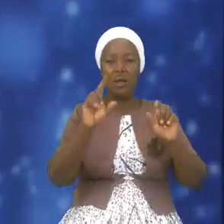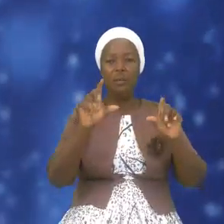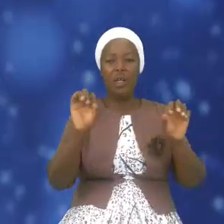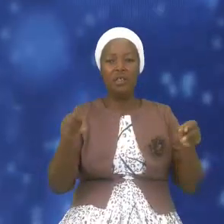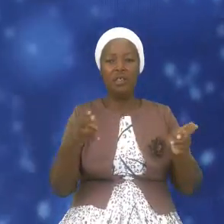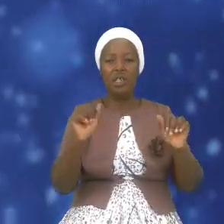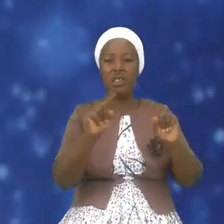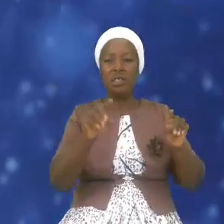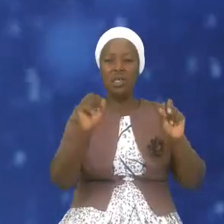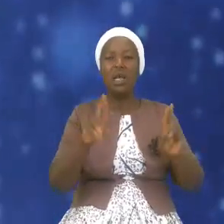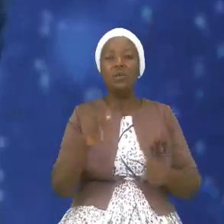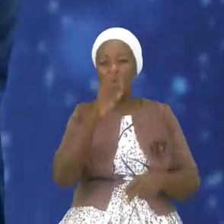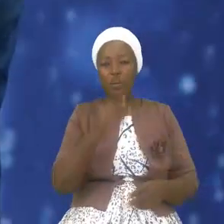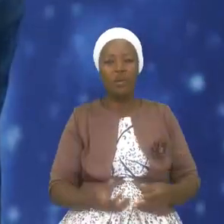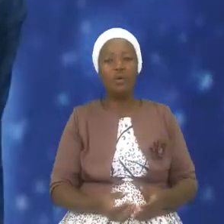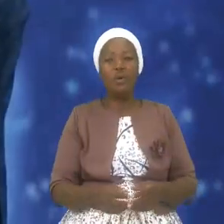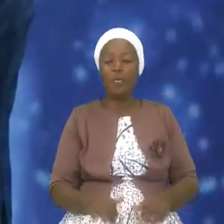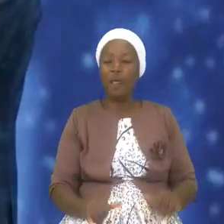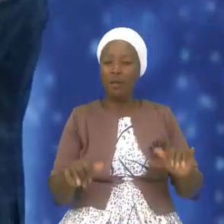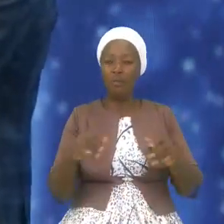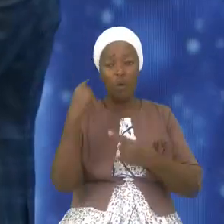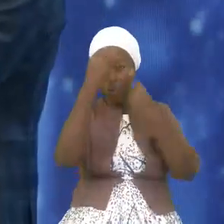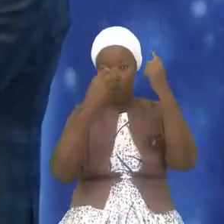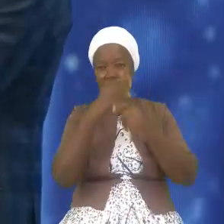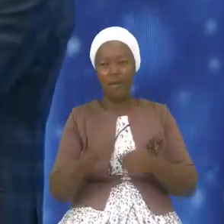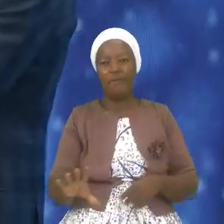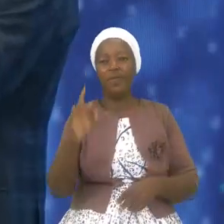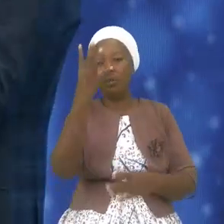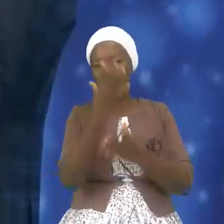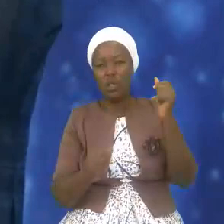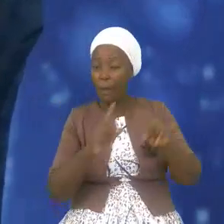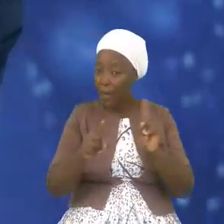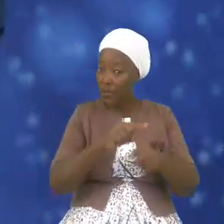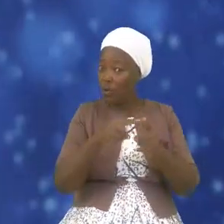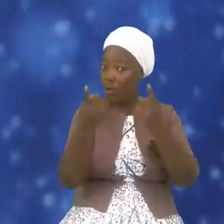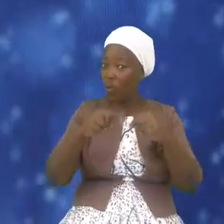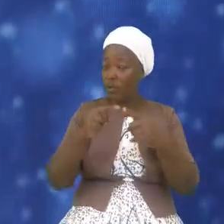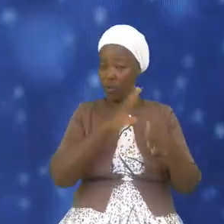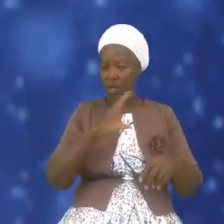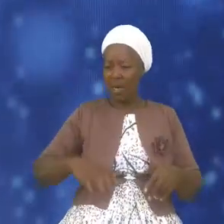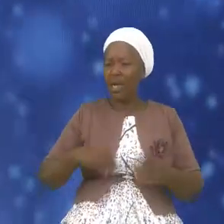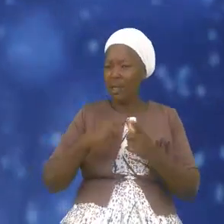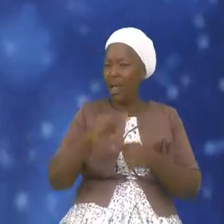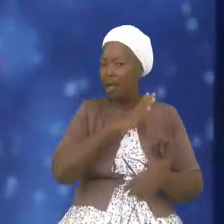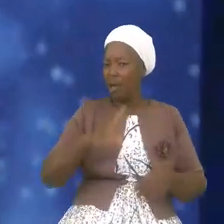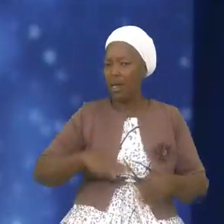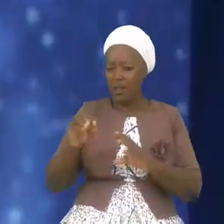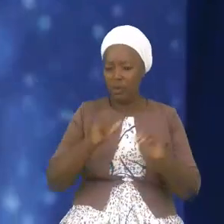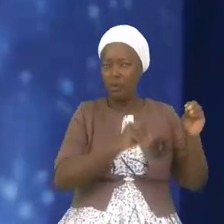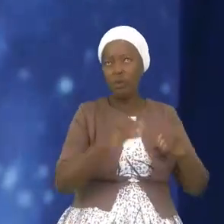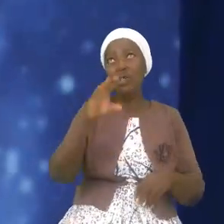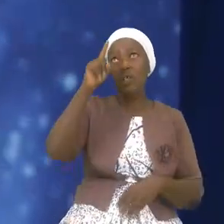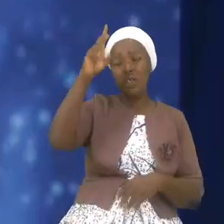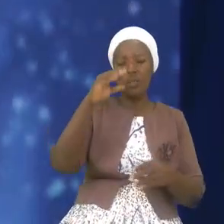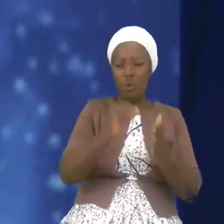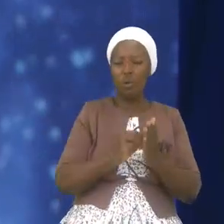come to Christ, and Christ puts his righteousness, his redemption, his forgiveness, his